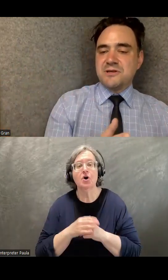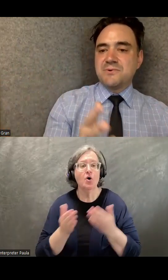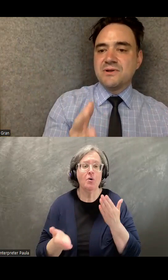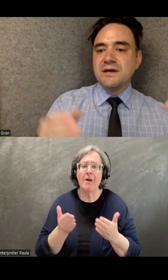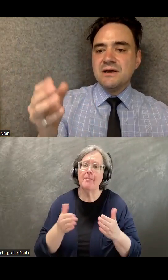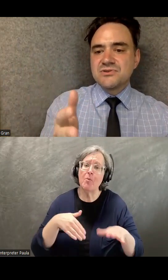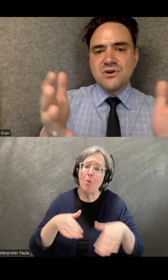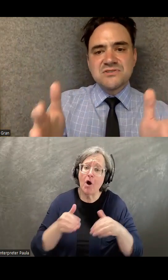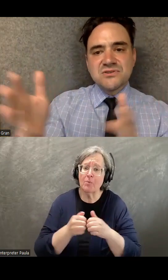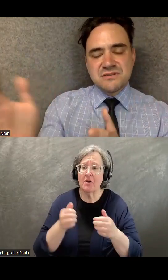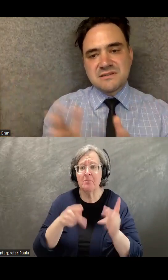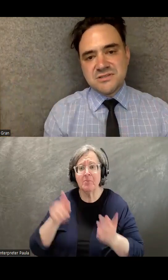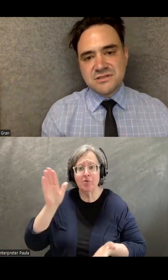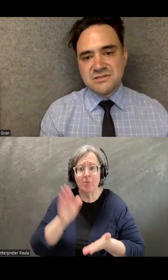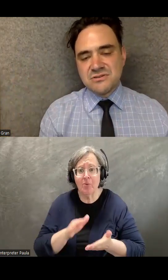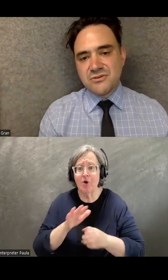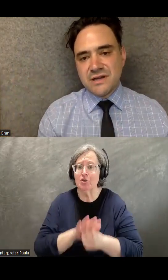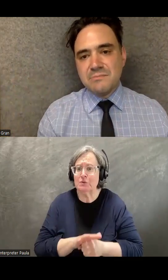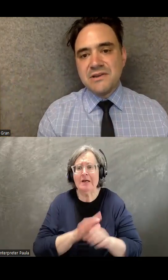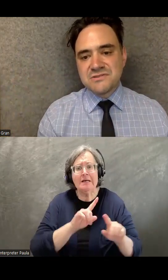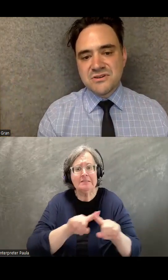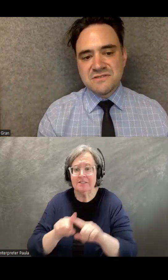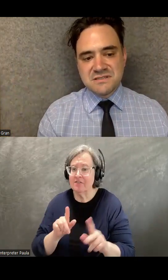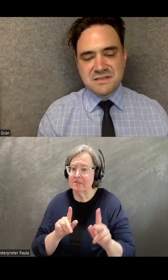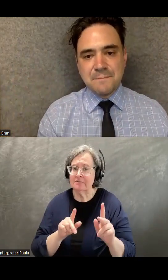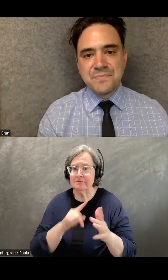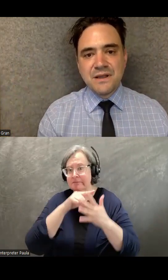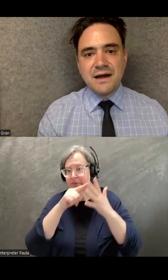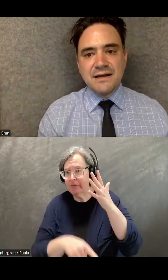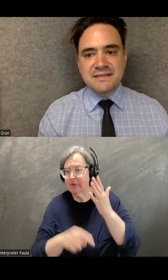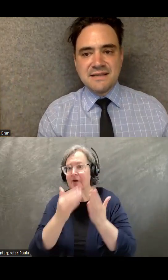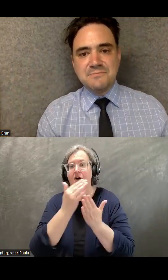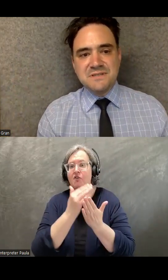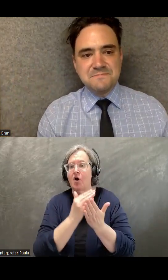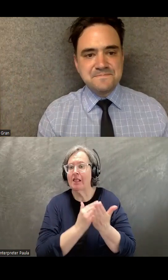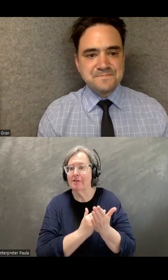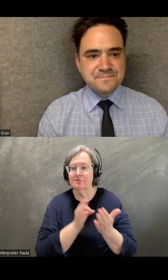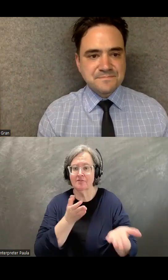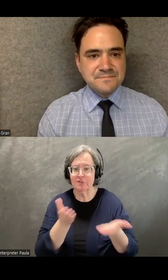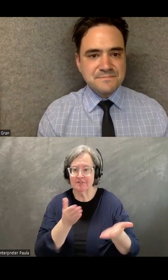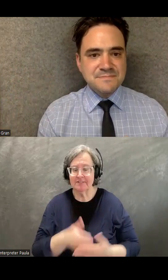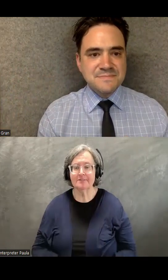walks with people. There's all sorts of things you can do to create a menu of services there. Next slide, please.